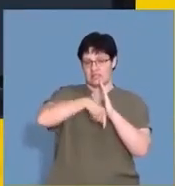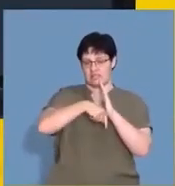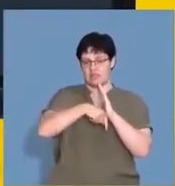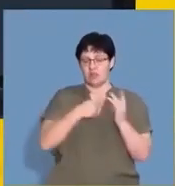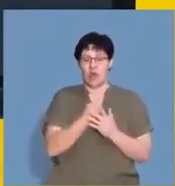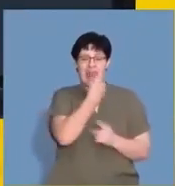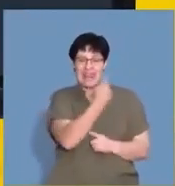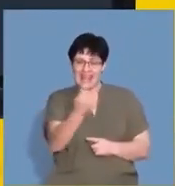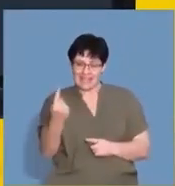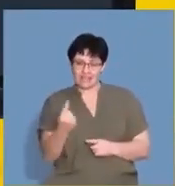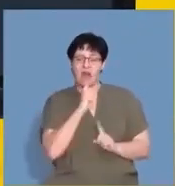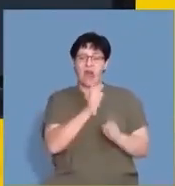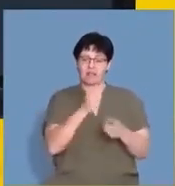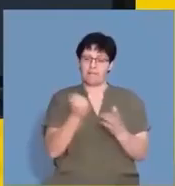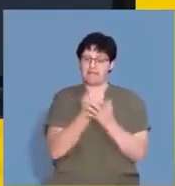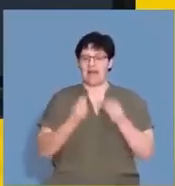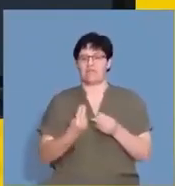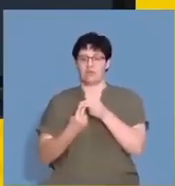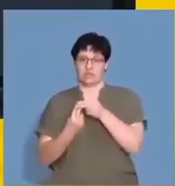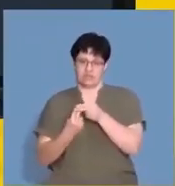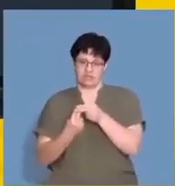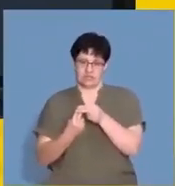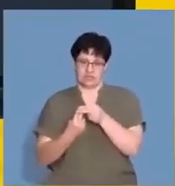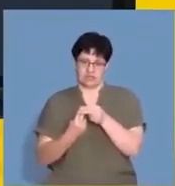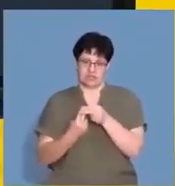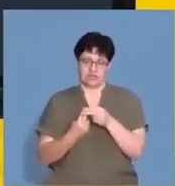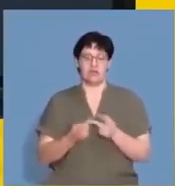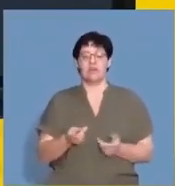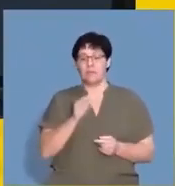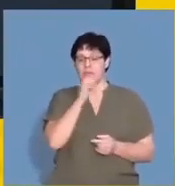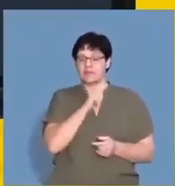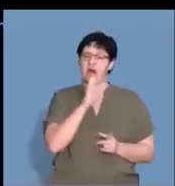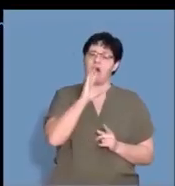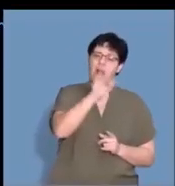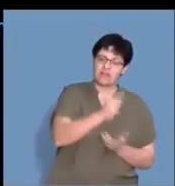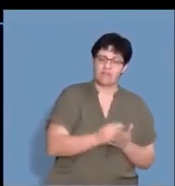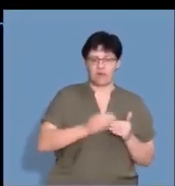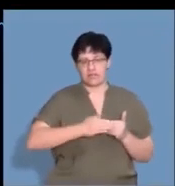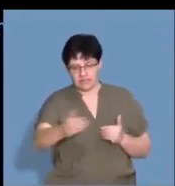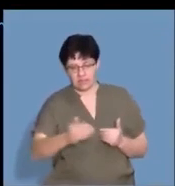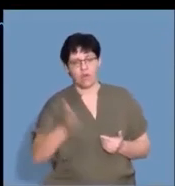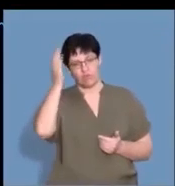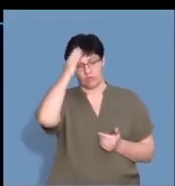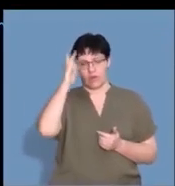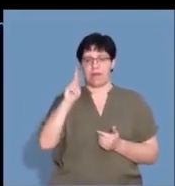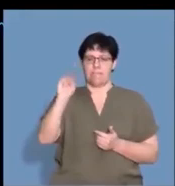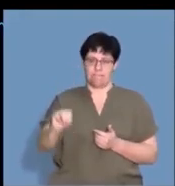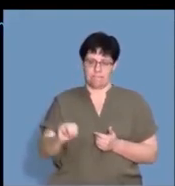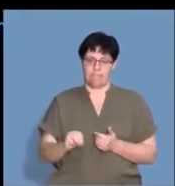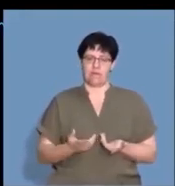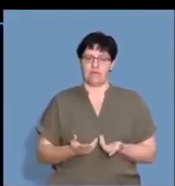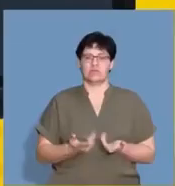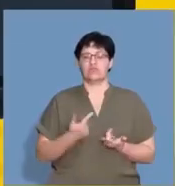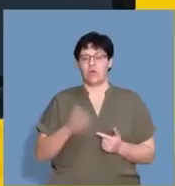know that every single one of our answers needs to have a unit. So they've asked me for the distance, I've given them an answer in